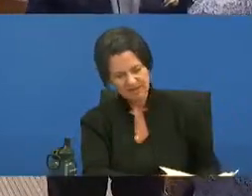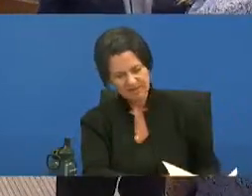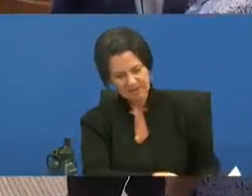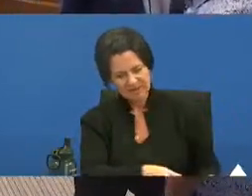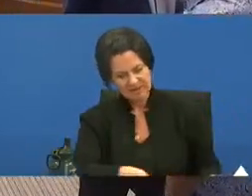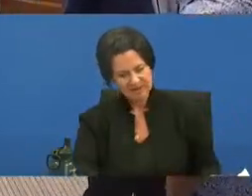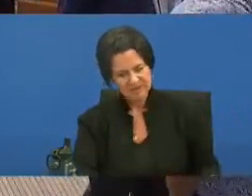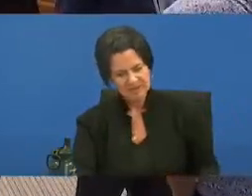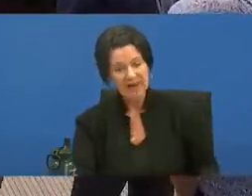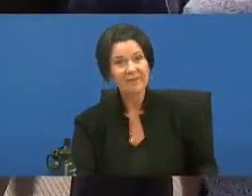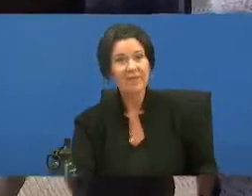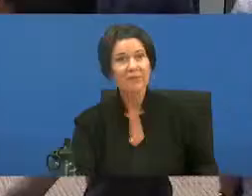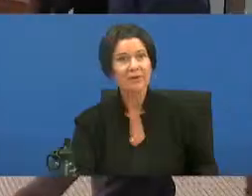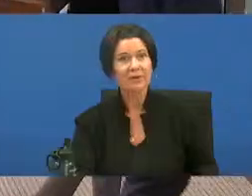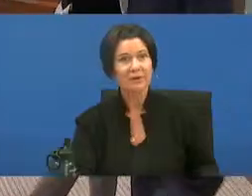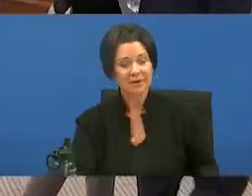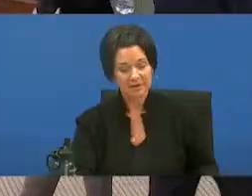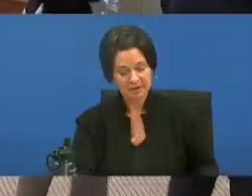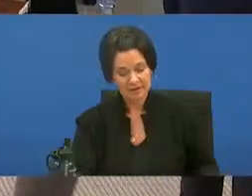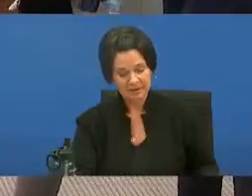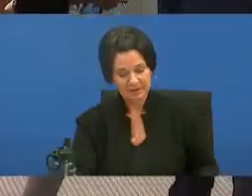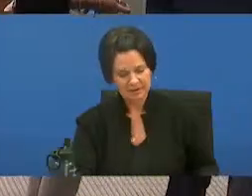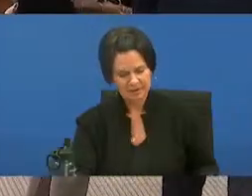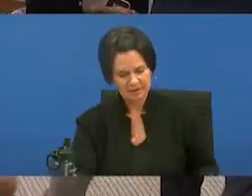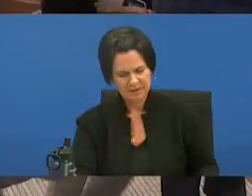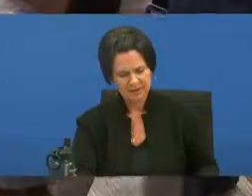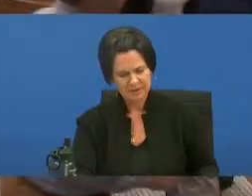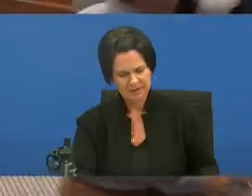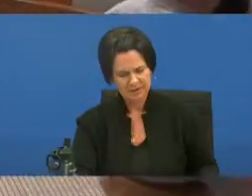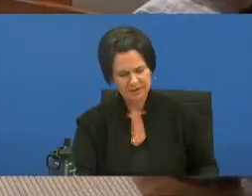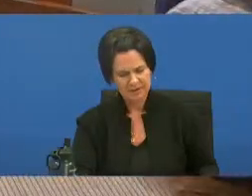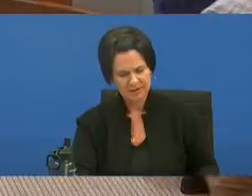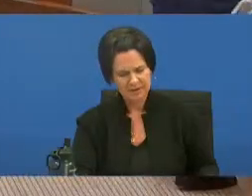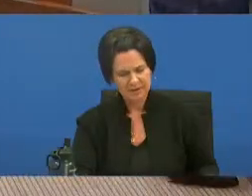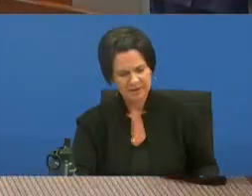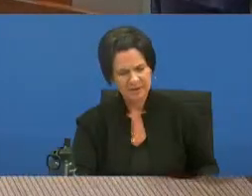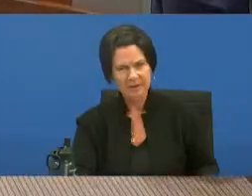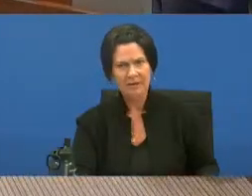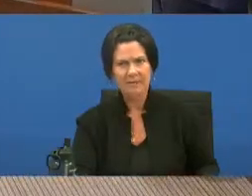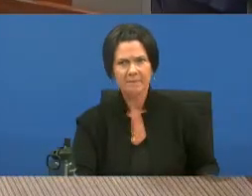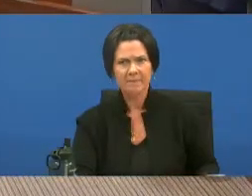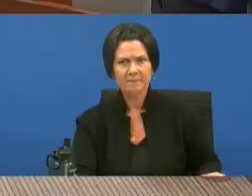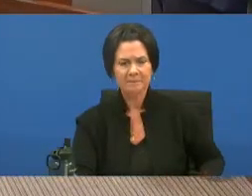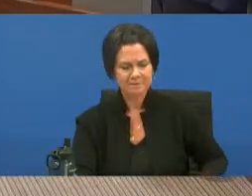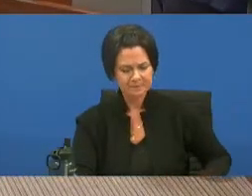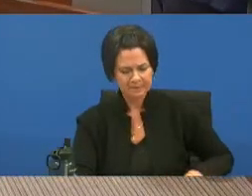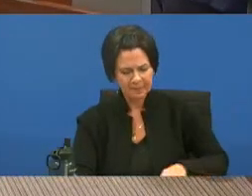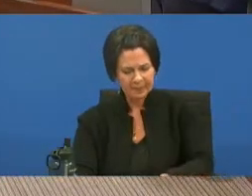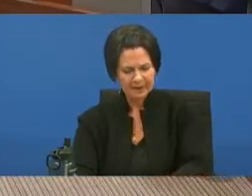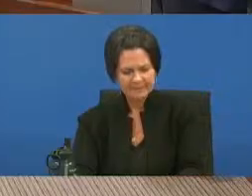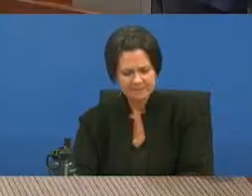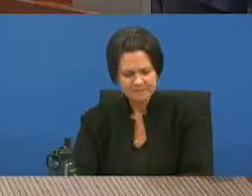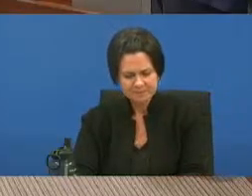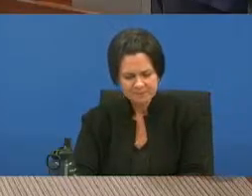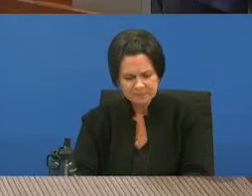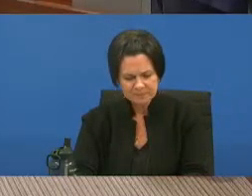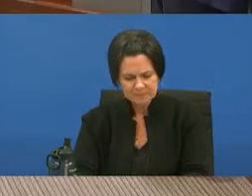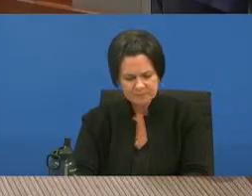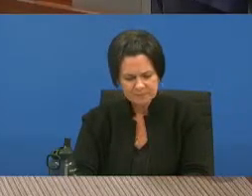And you have the white verifying it's for you. Oh, Lord. That's right. We had a whole lot of